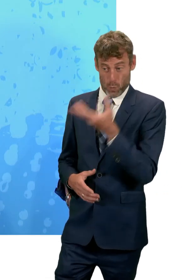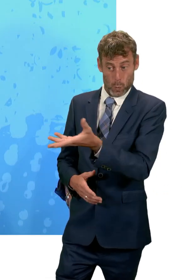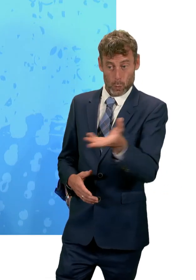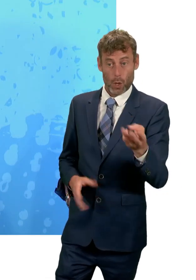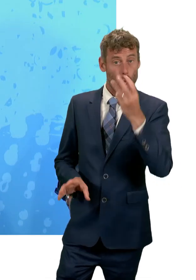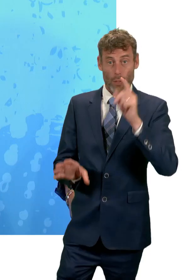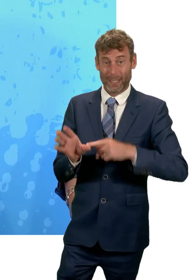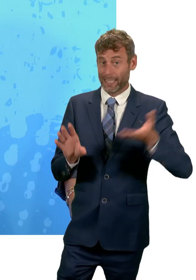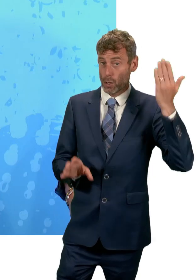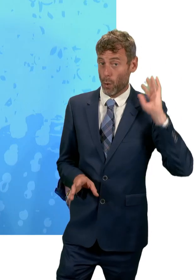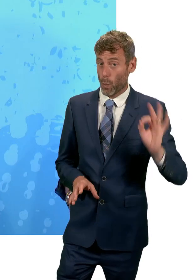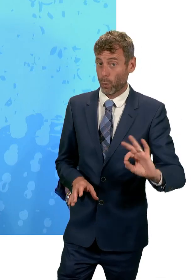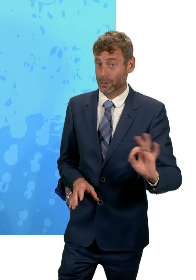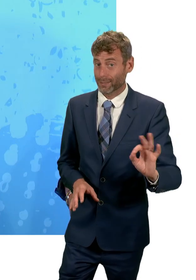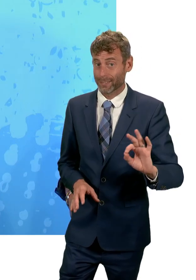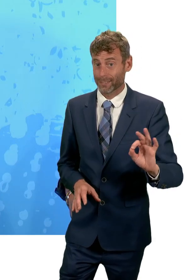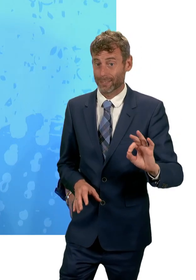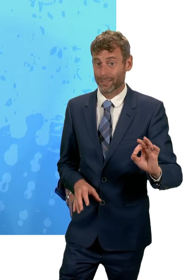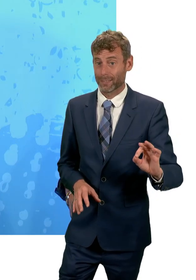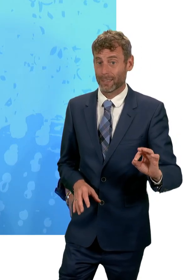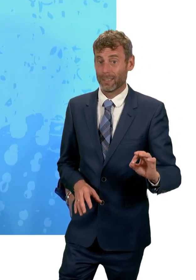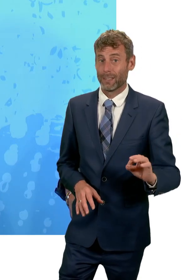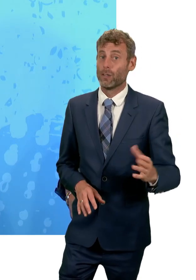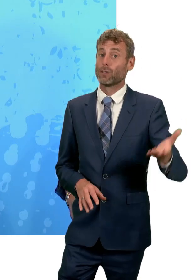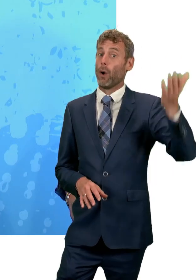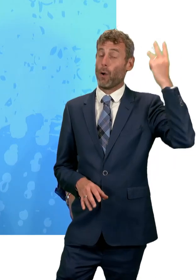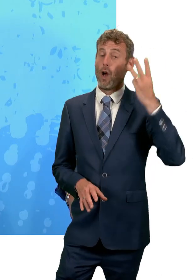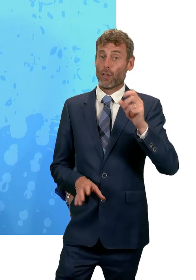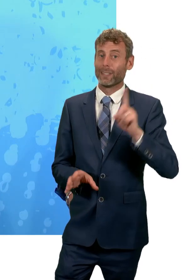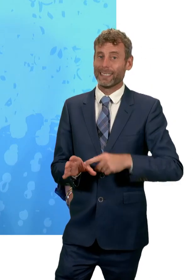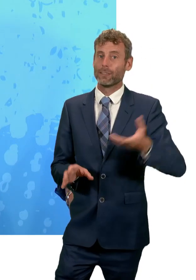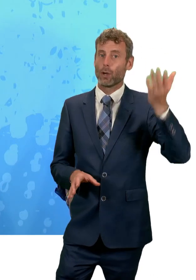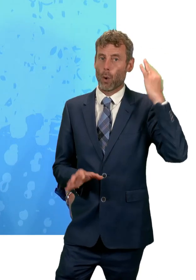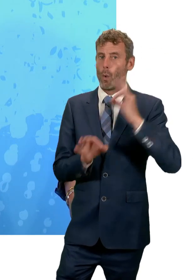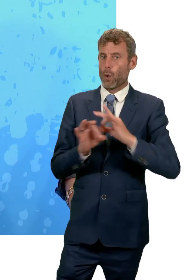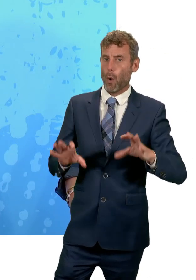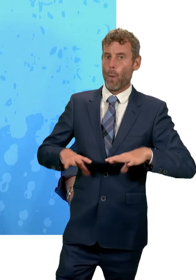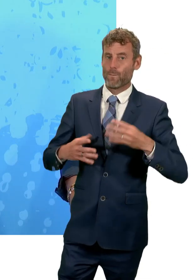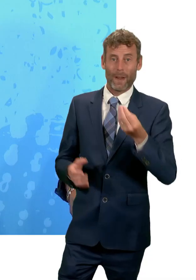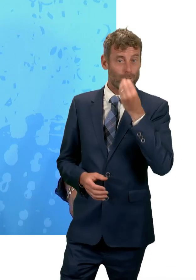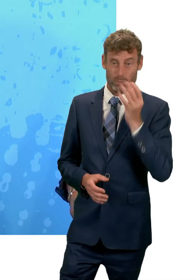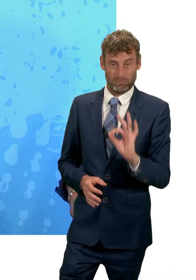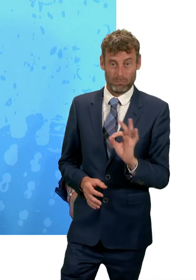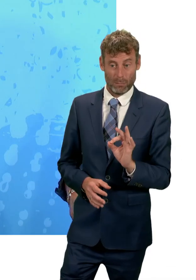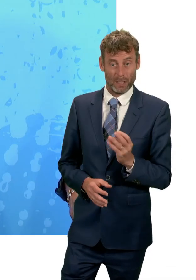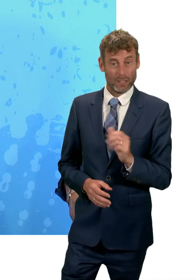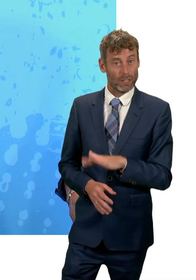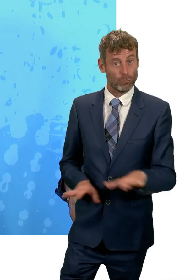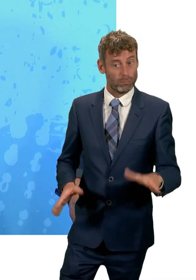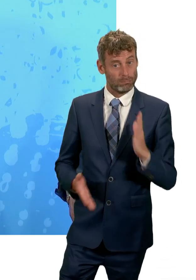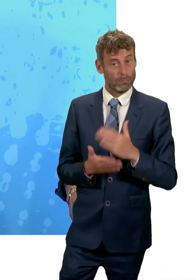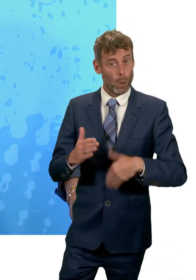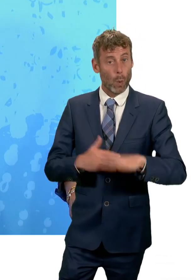there was no other option other than kids going to bed hungry. So there is access, you know, whether it's through a food bank or a charity or, you